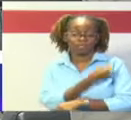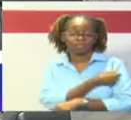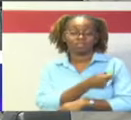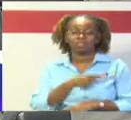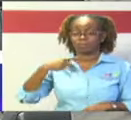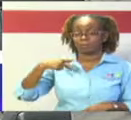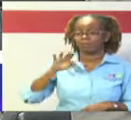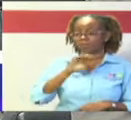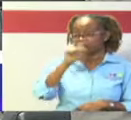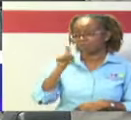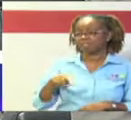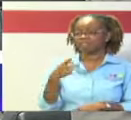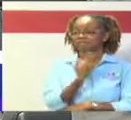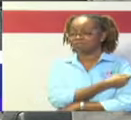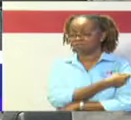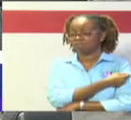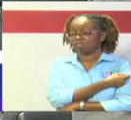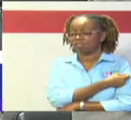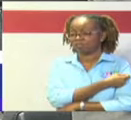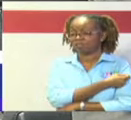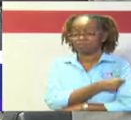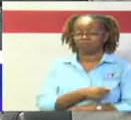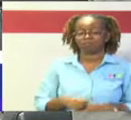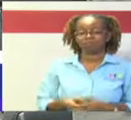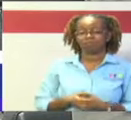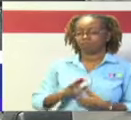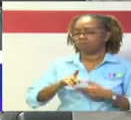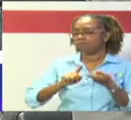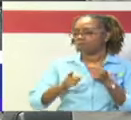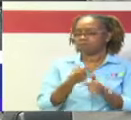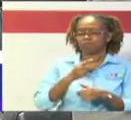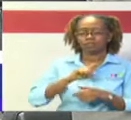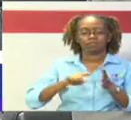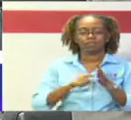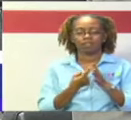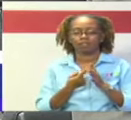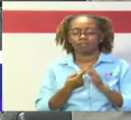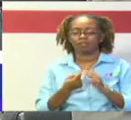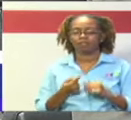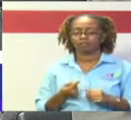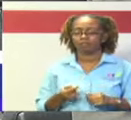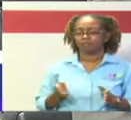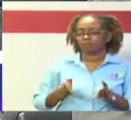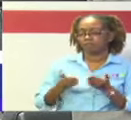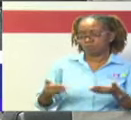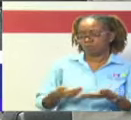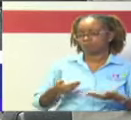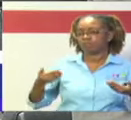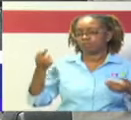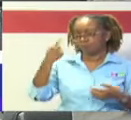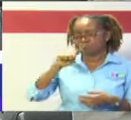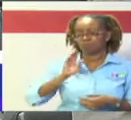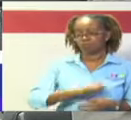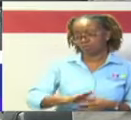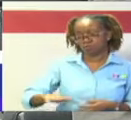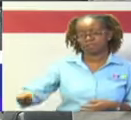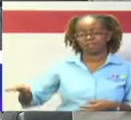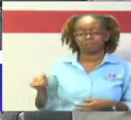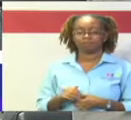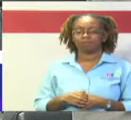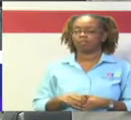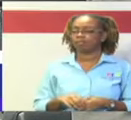of days when we introduced the Pfizer for children, we had above 3,000 vaccines per day being taken